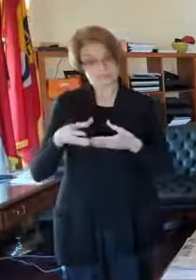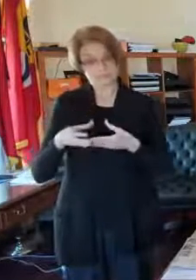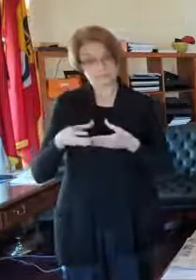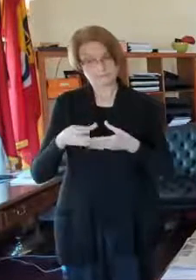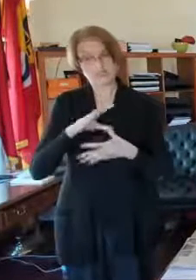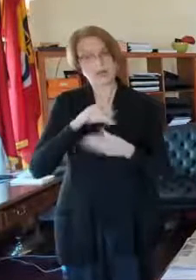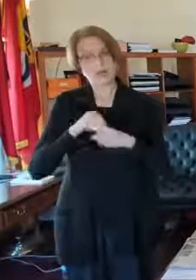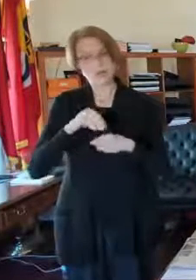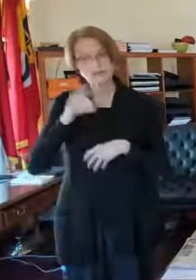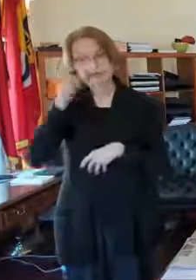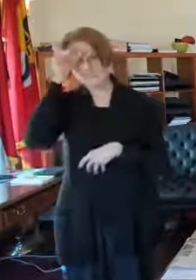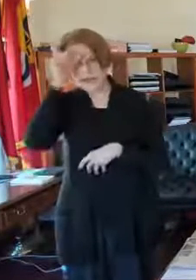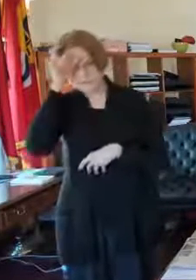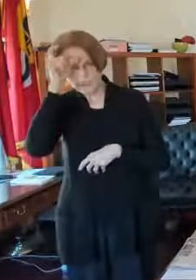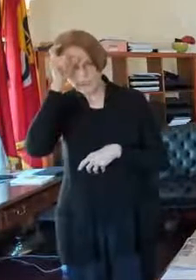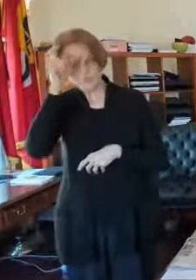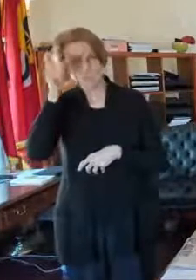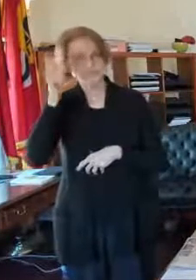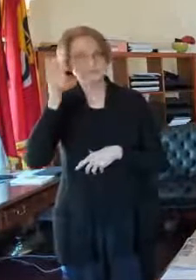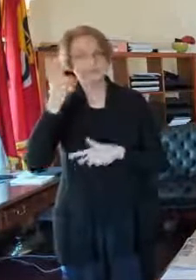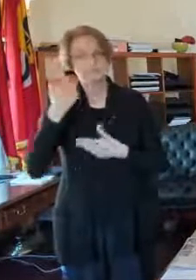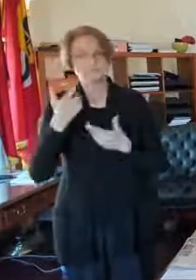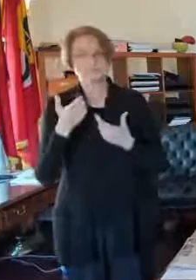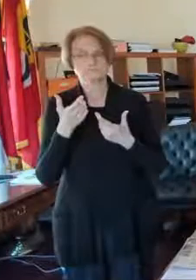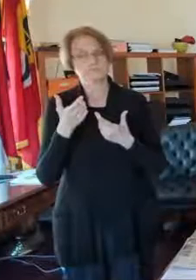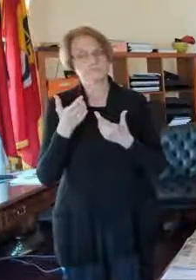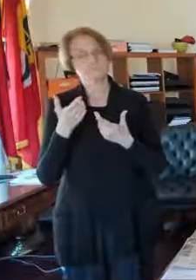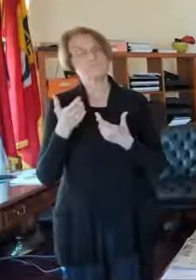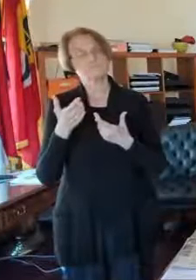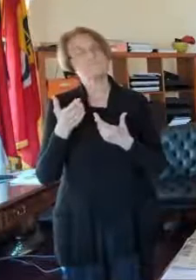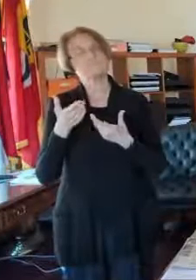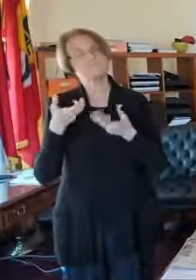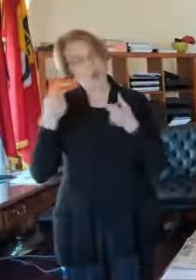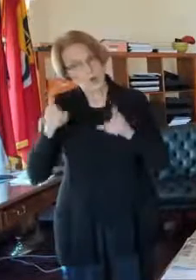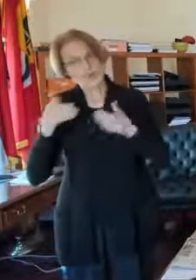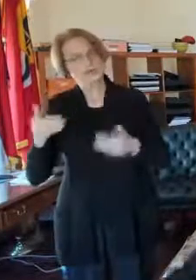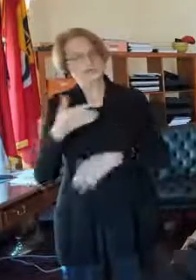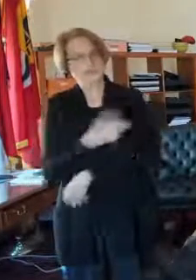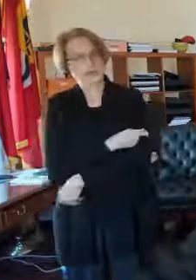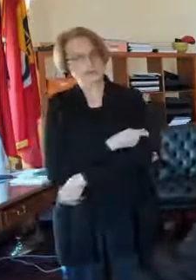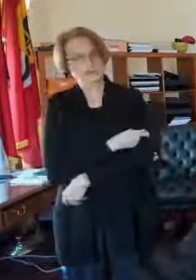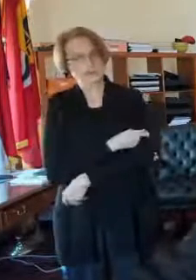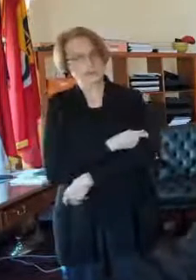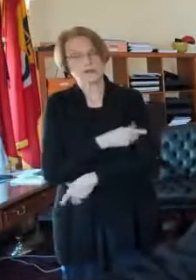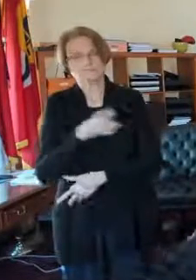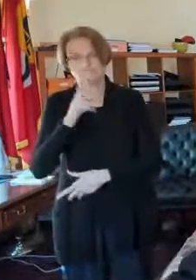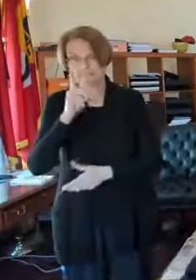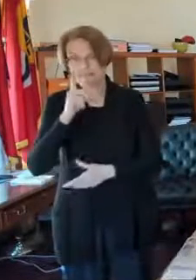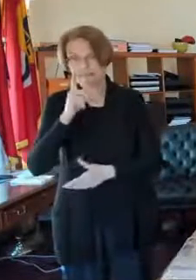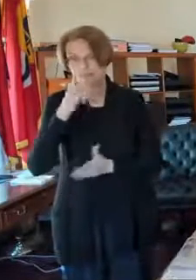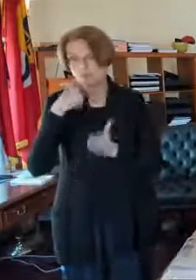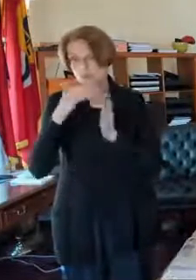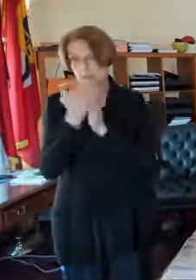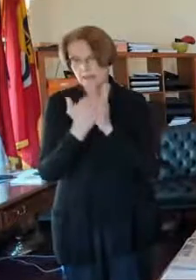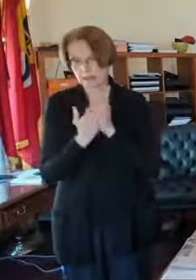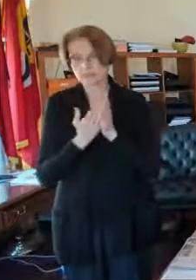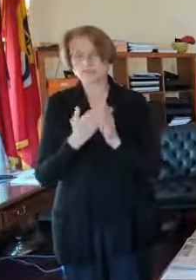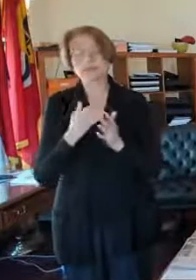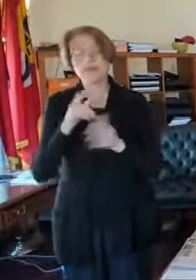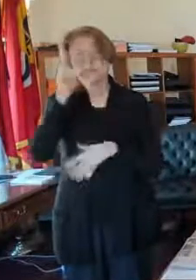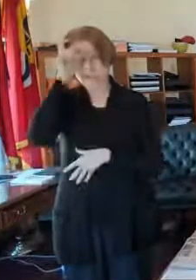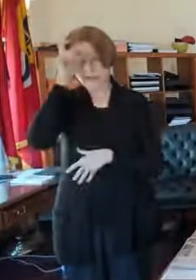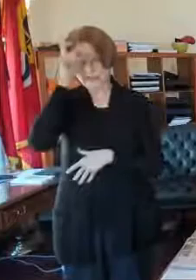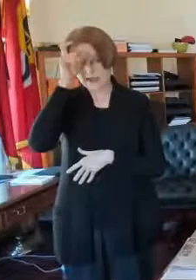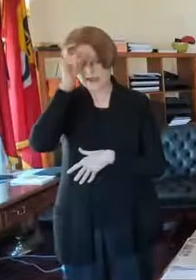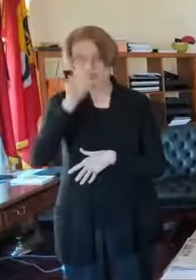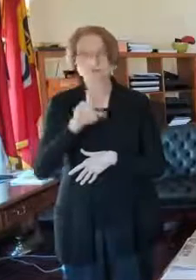department firefighters who want to be vaccinated. It included, look at my list here, firefighters,